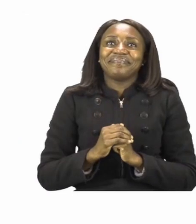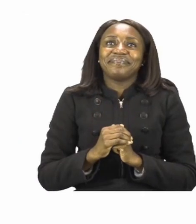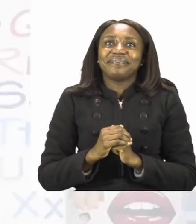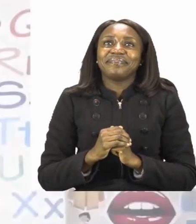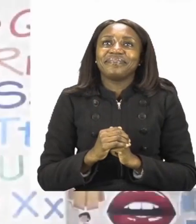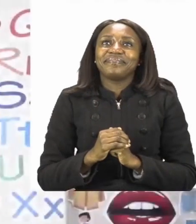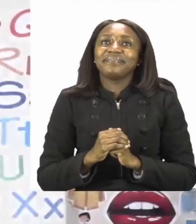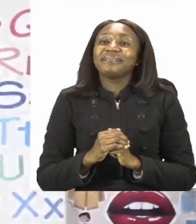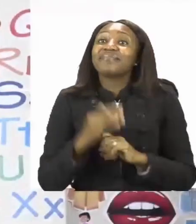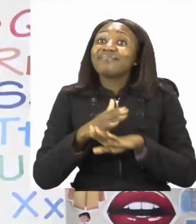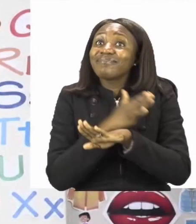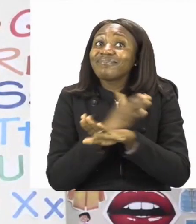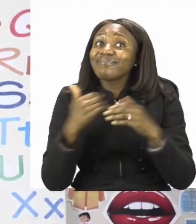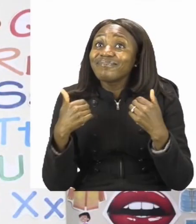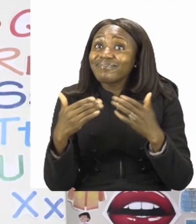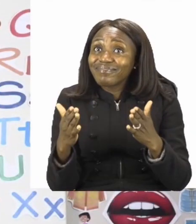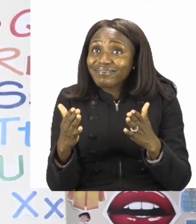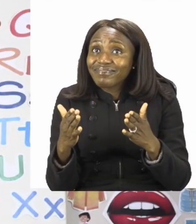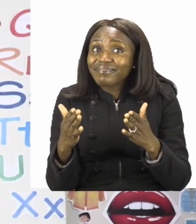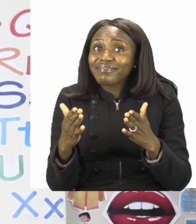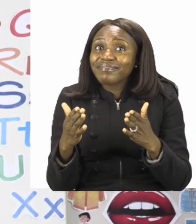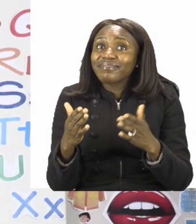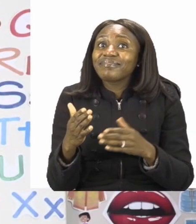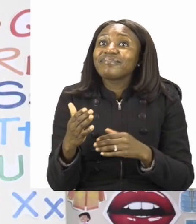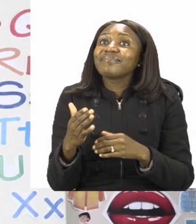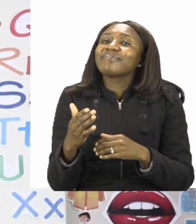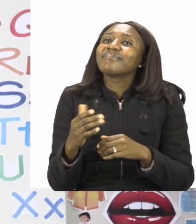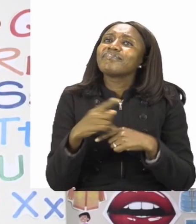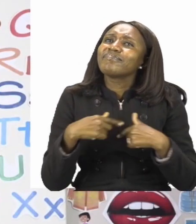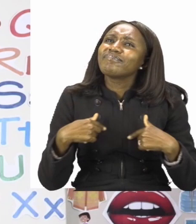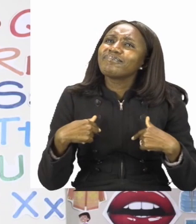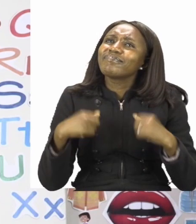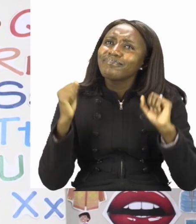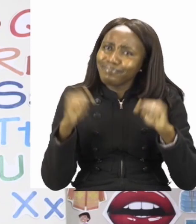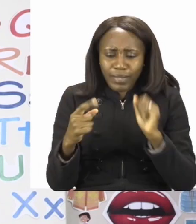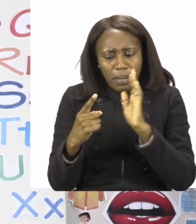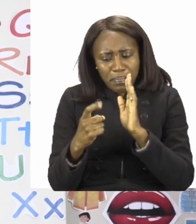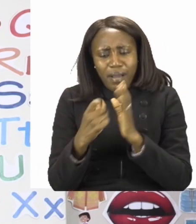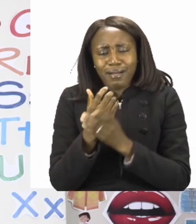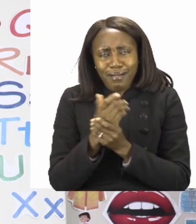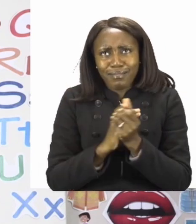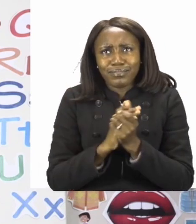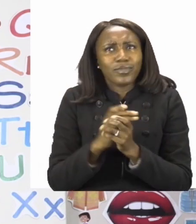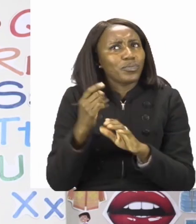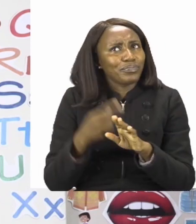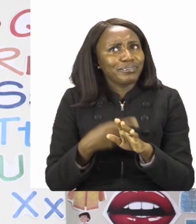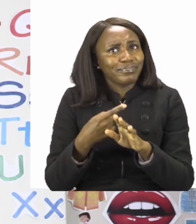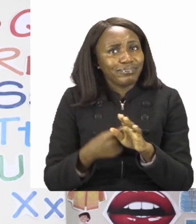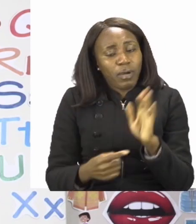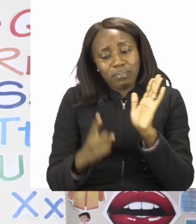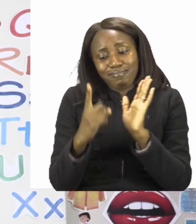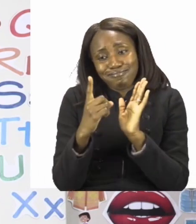Community. And before we get into any lessons, boys and girls, we know that we have to sanitize. So let's take